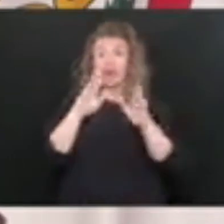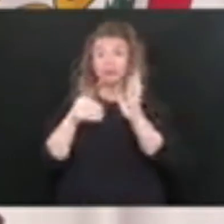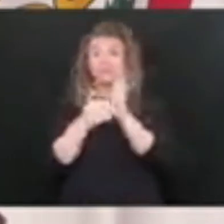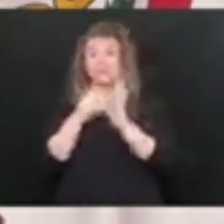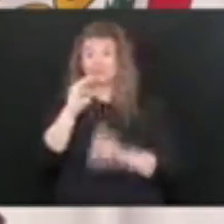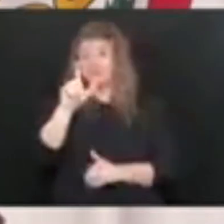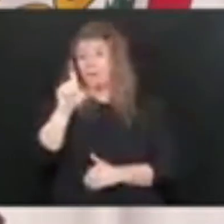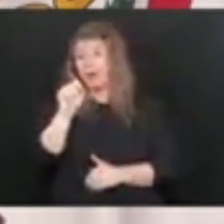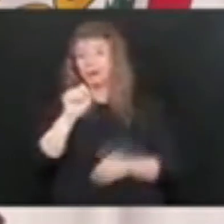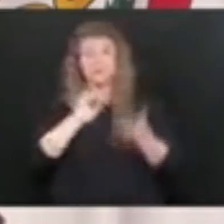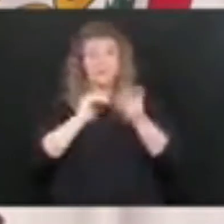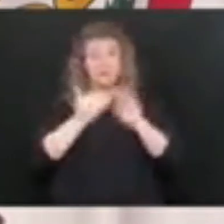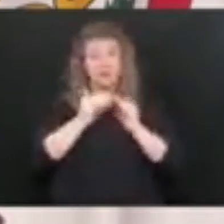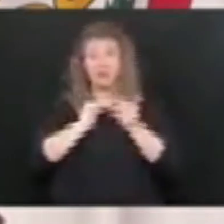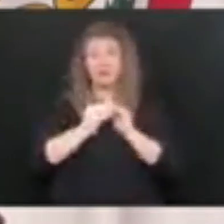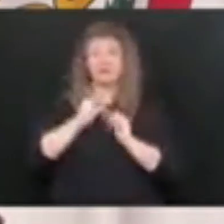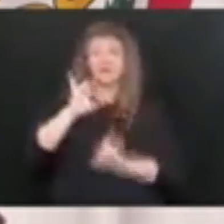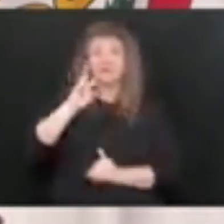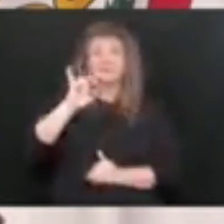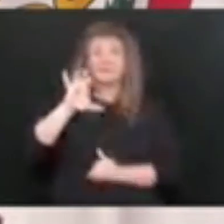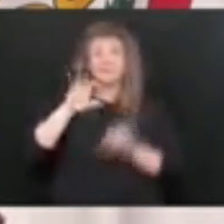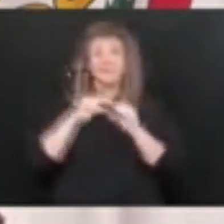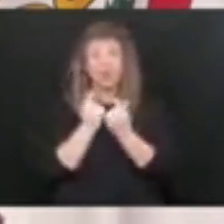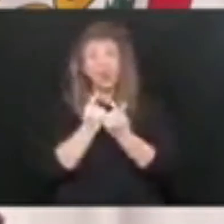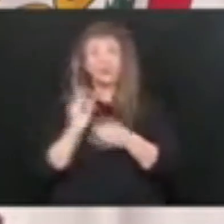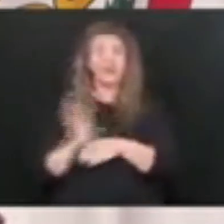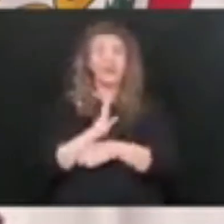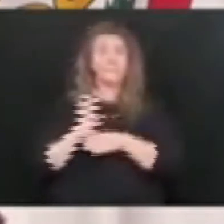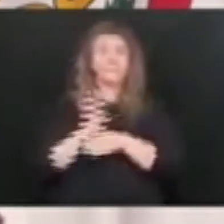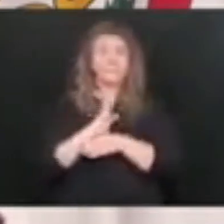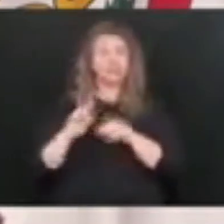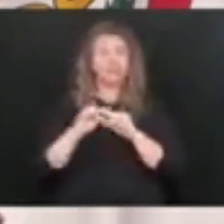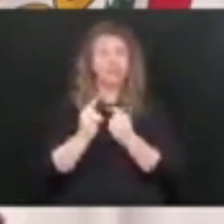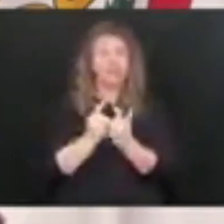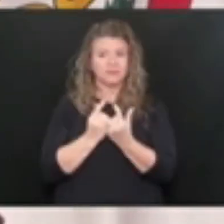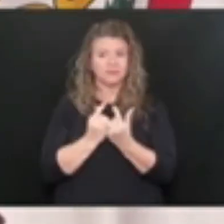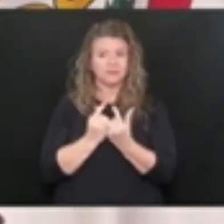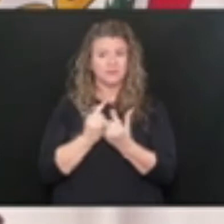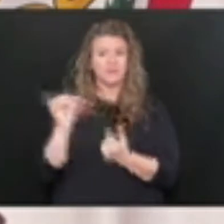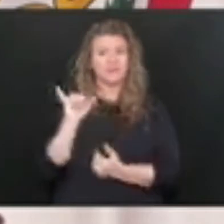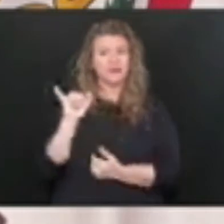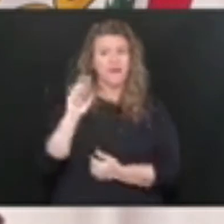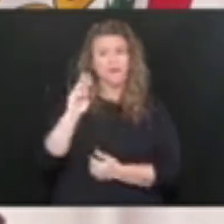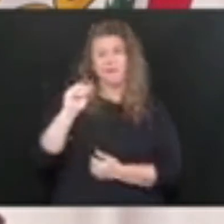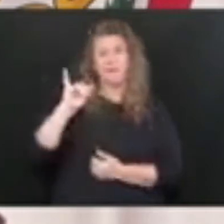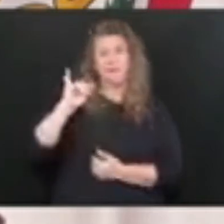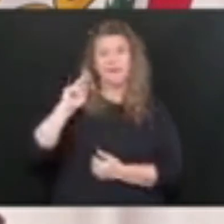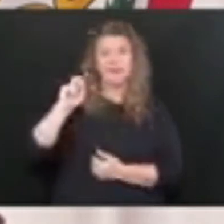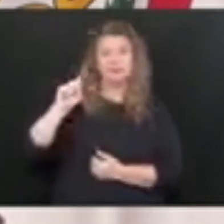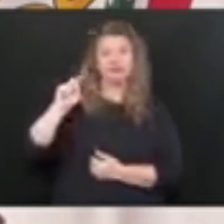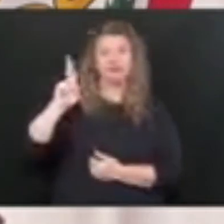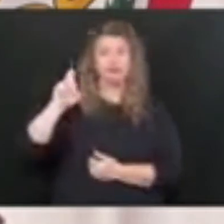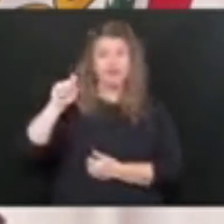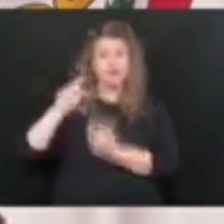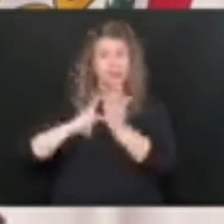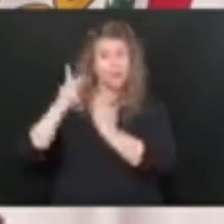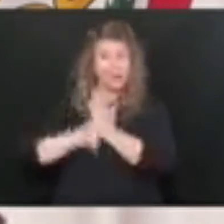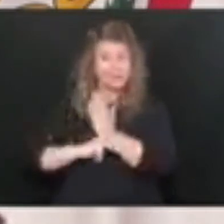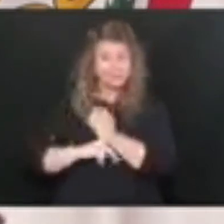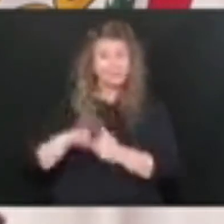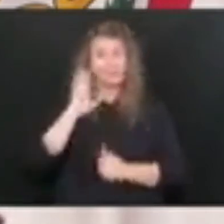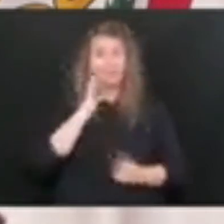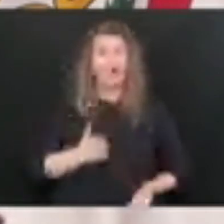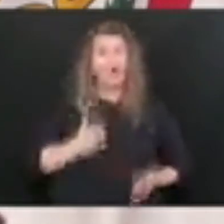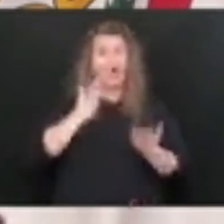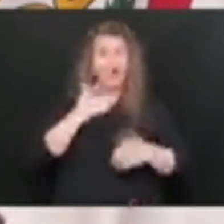malls, community and civic groups, and the business organizations such as the Main Street programs. We're going to offer vaccines